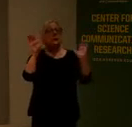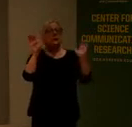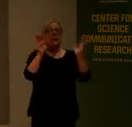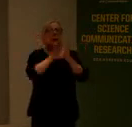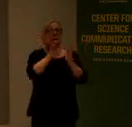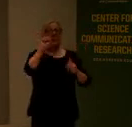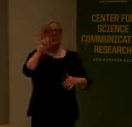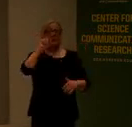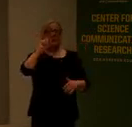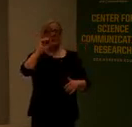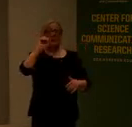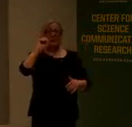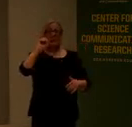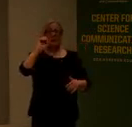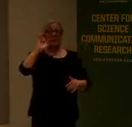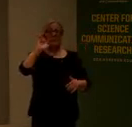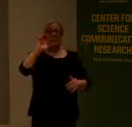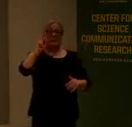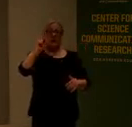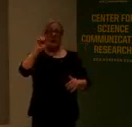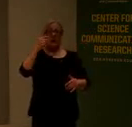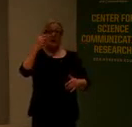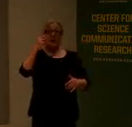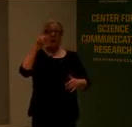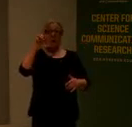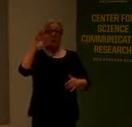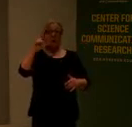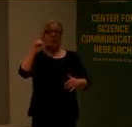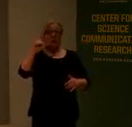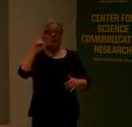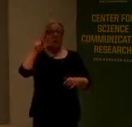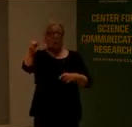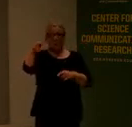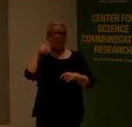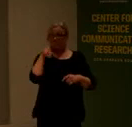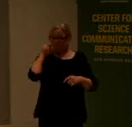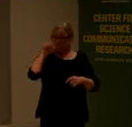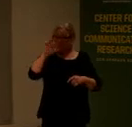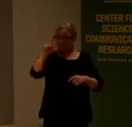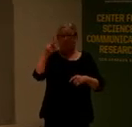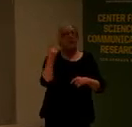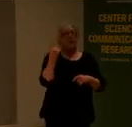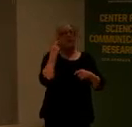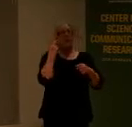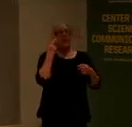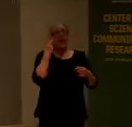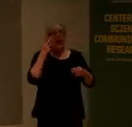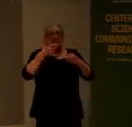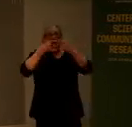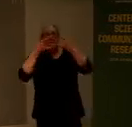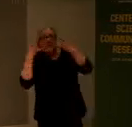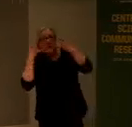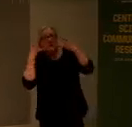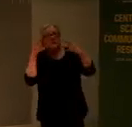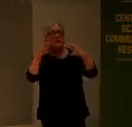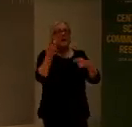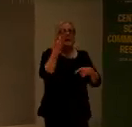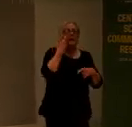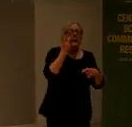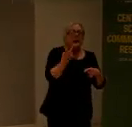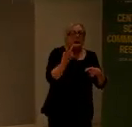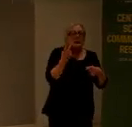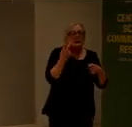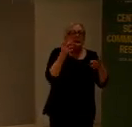Stockholm, in the park, I see those beer bottles, I see this face mask, I see those paper, I